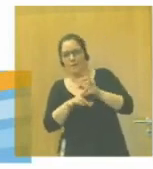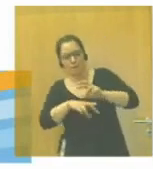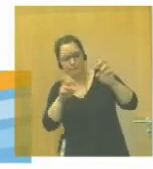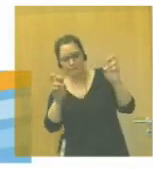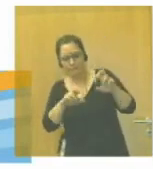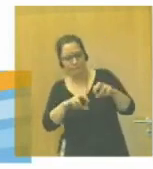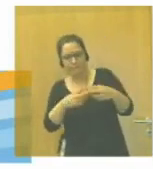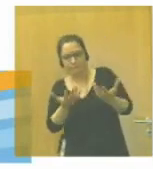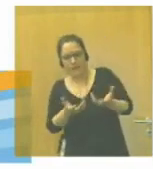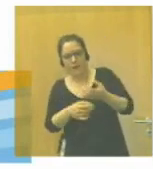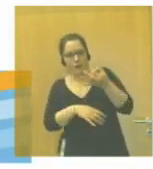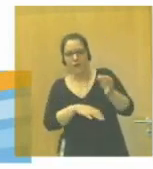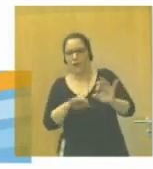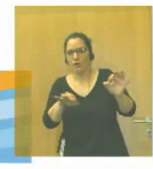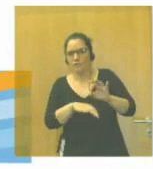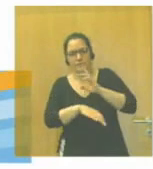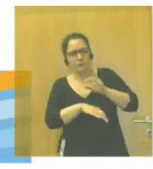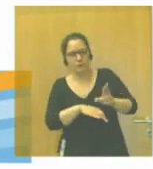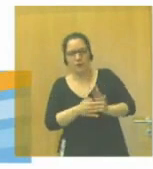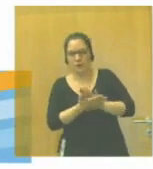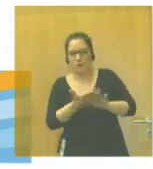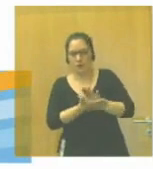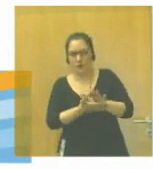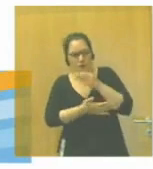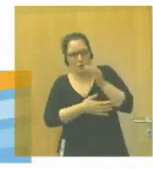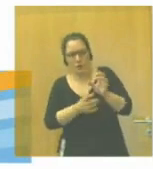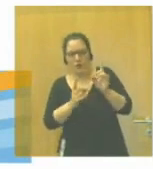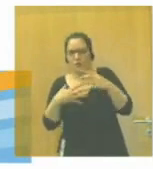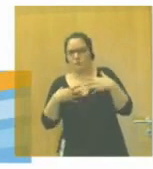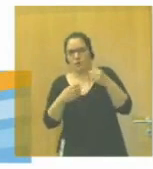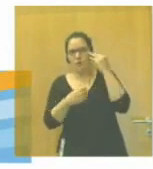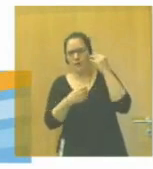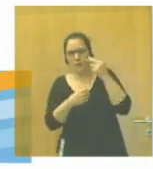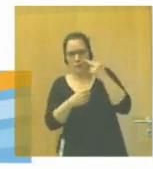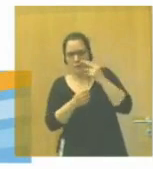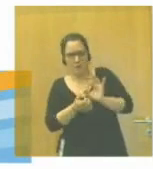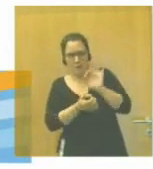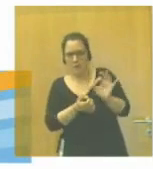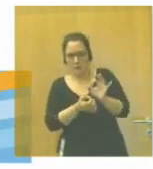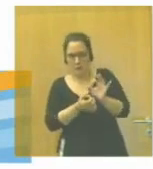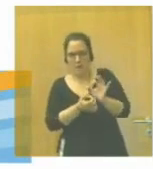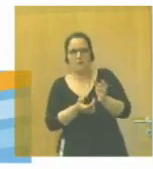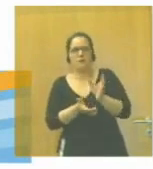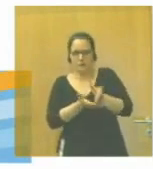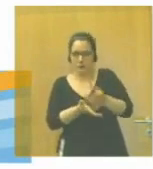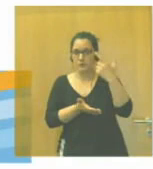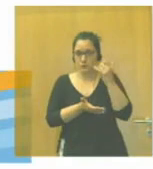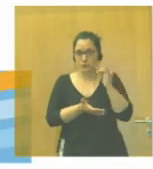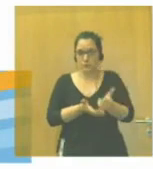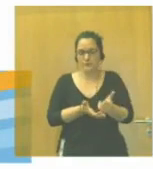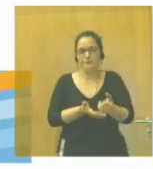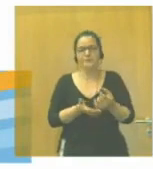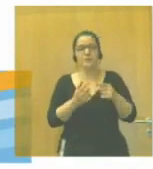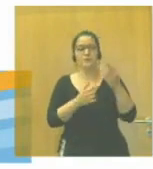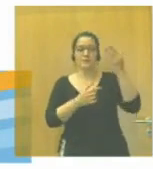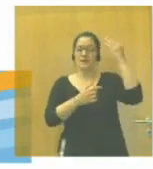Interestingly, in the United States, our first national strategy in 2002 did not include healthcare as a target, as one of our